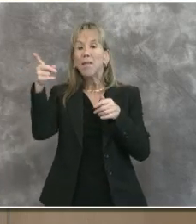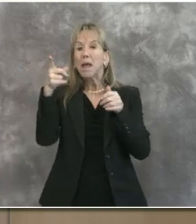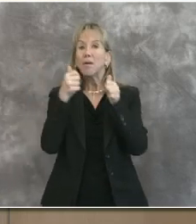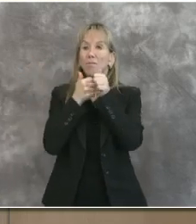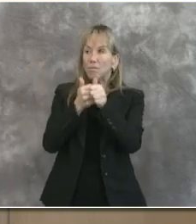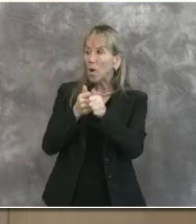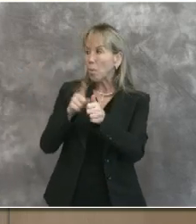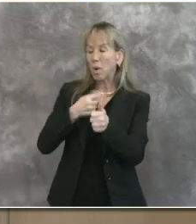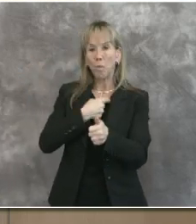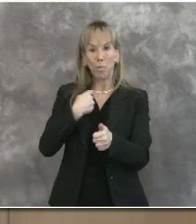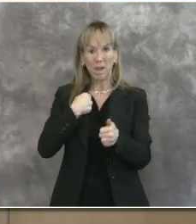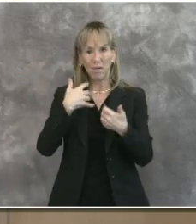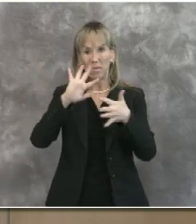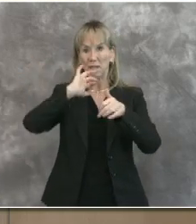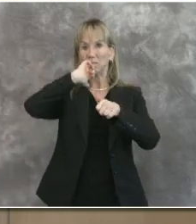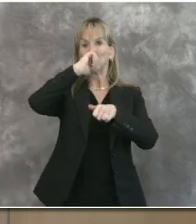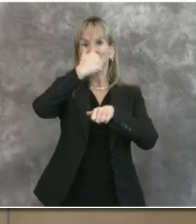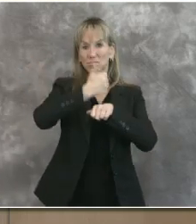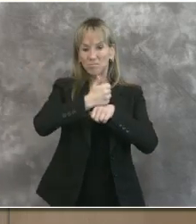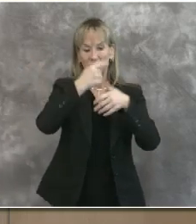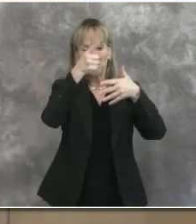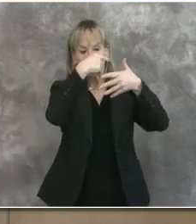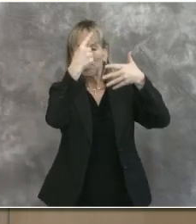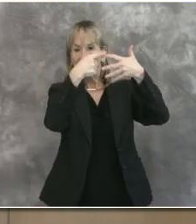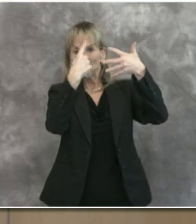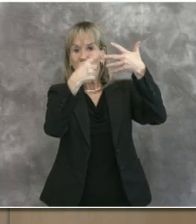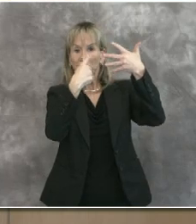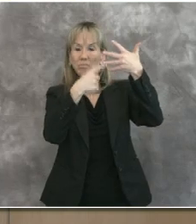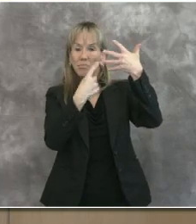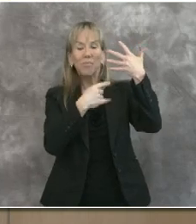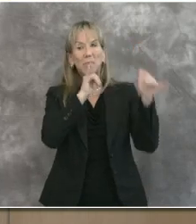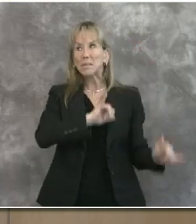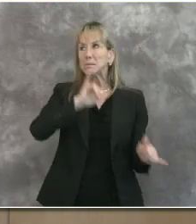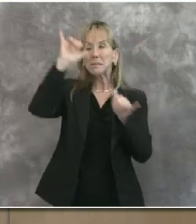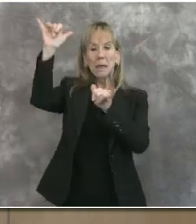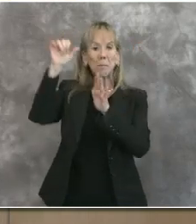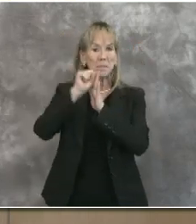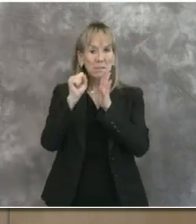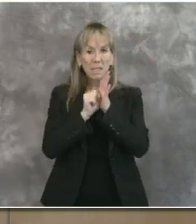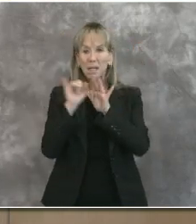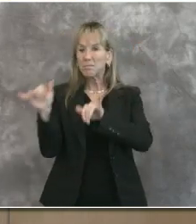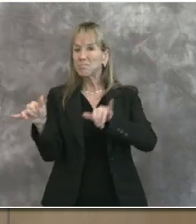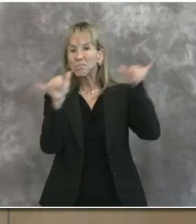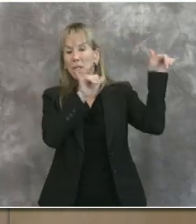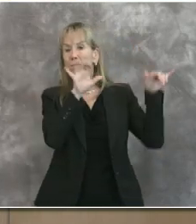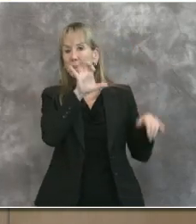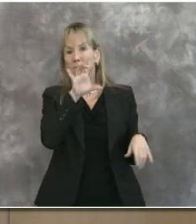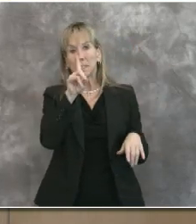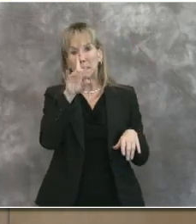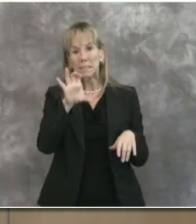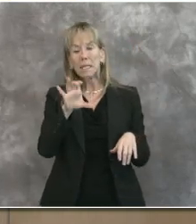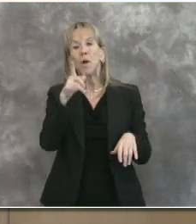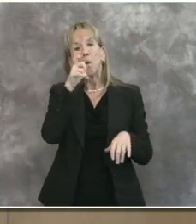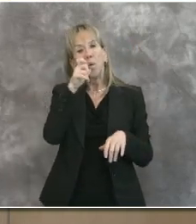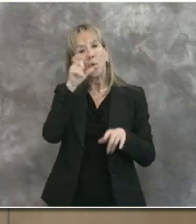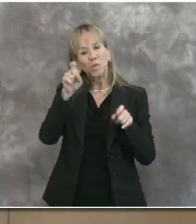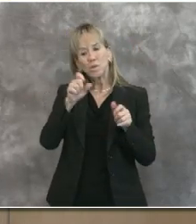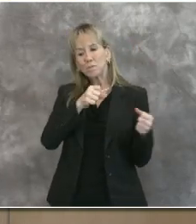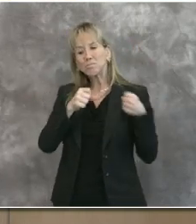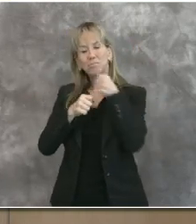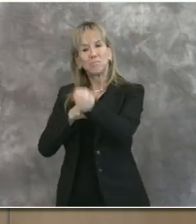that we've established in the county, which follows actually the same priorities that the state and the CDC have on who should be tested